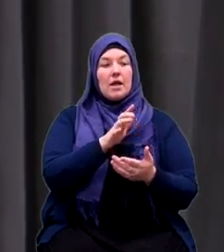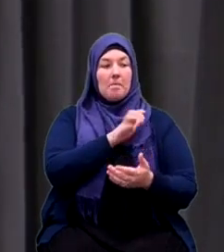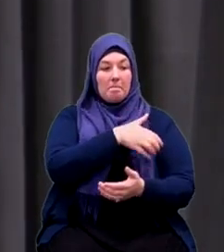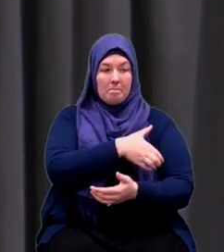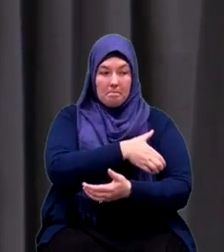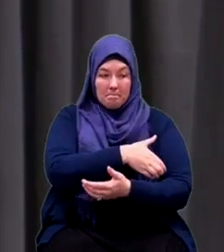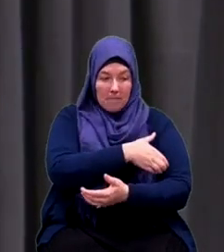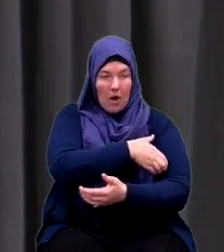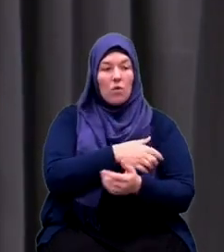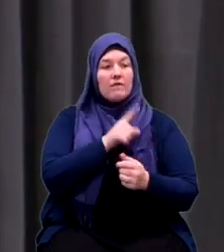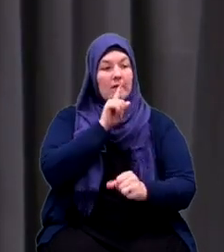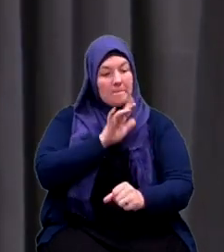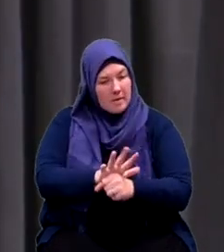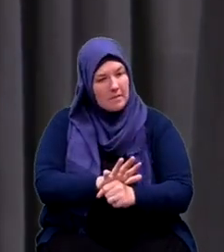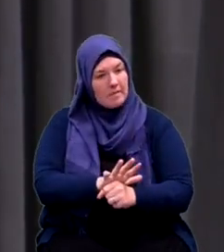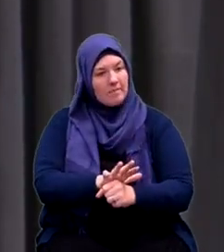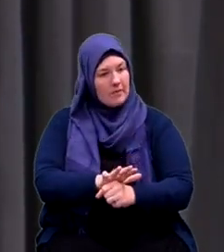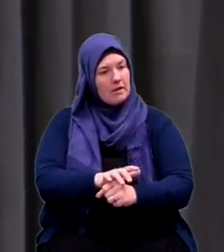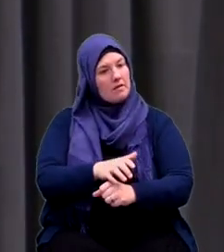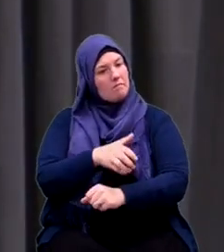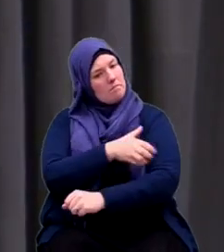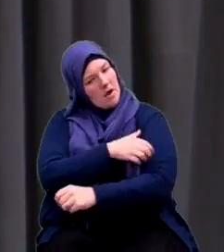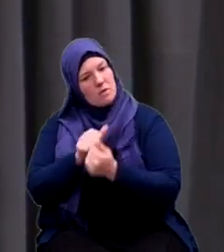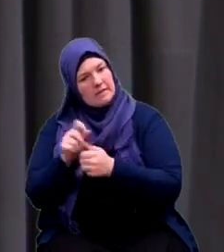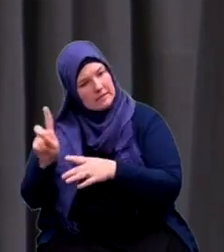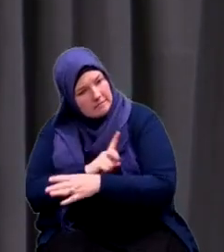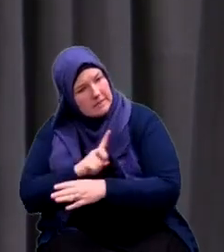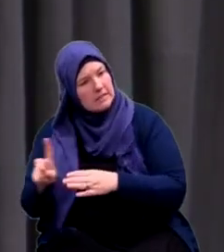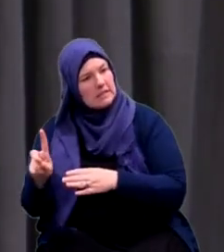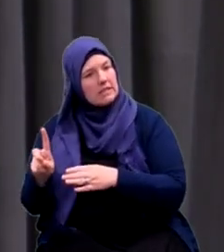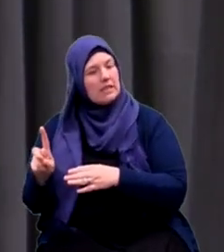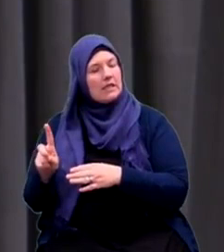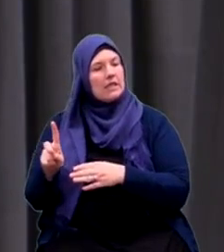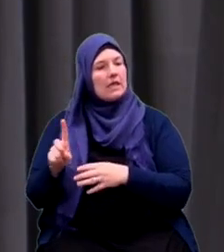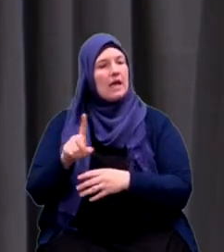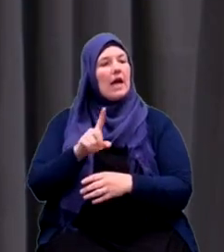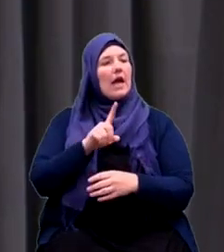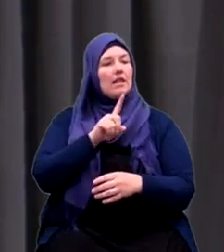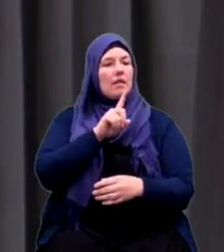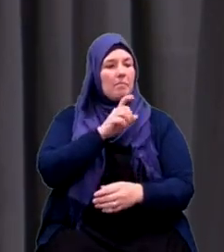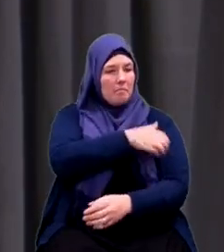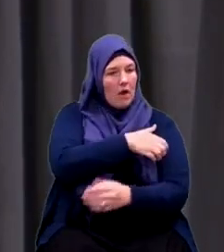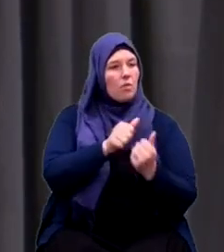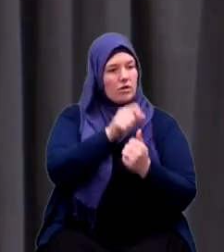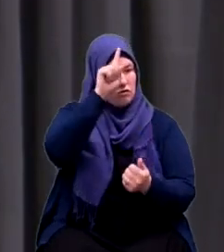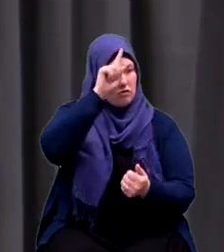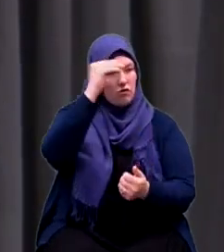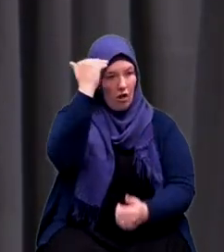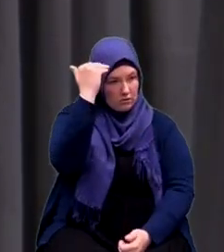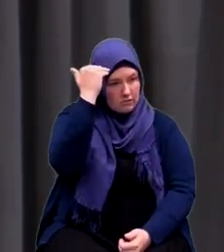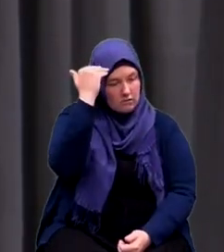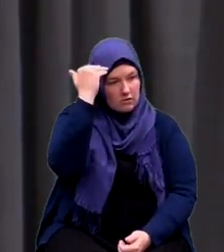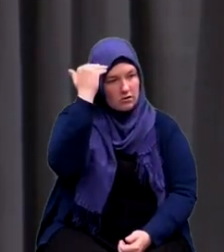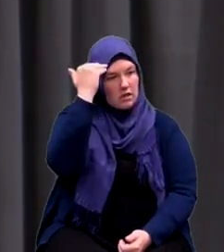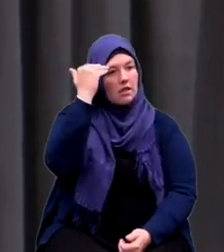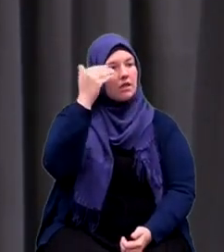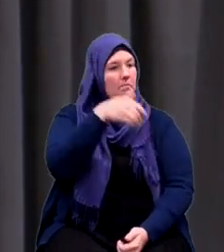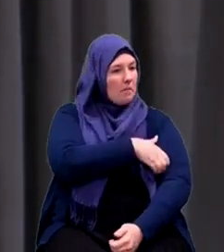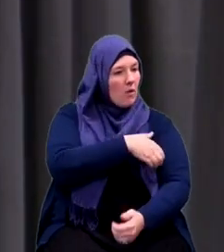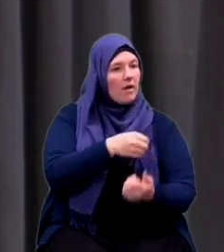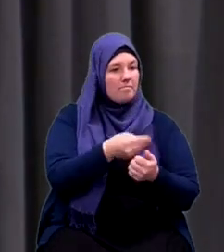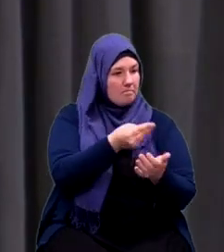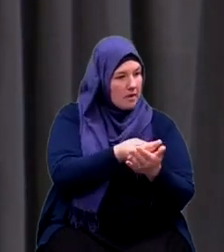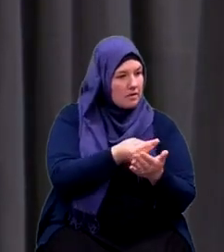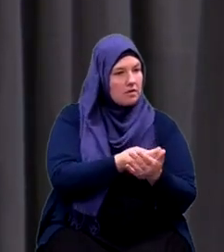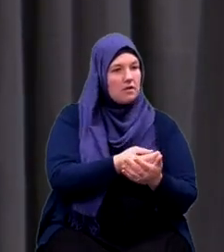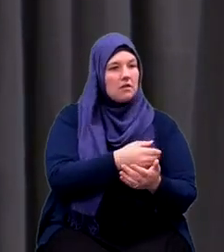commitment and the power of discipline and the power of knowledge and the power of money